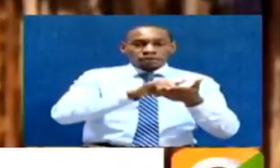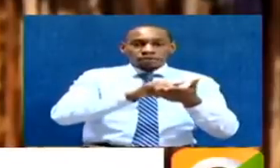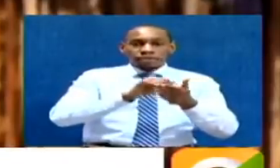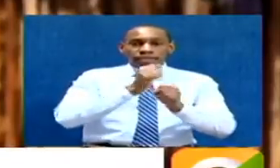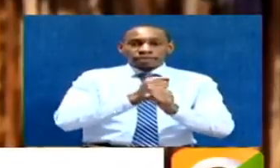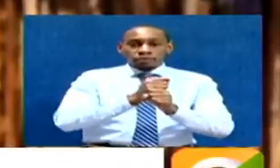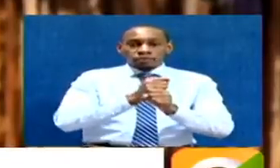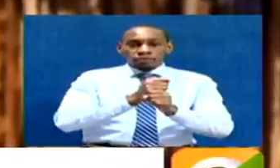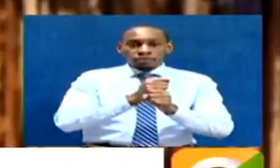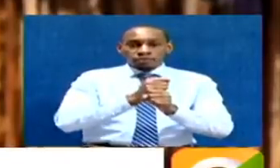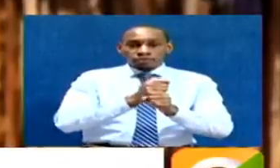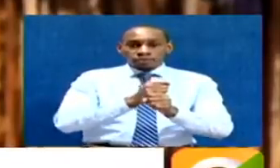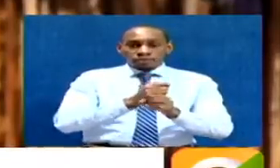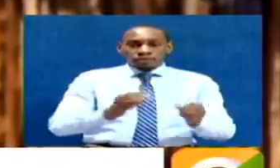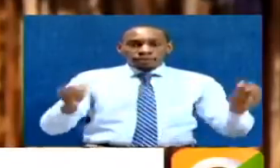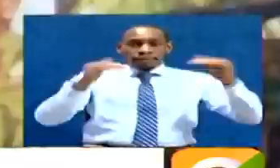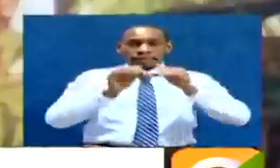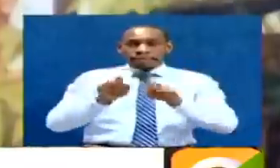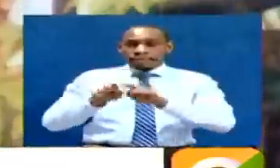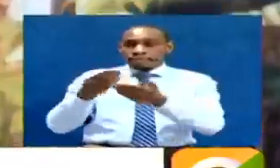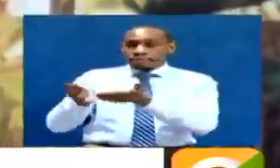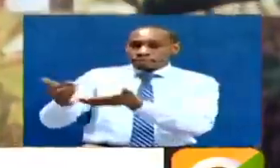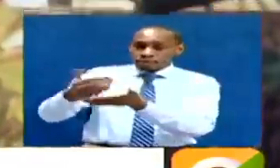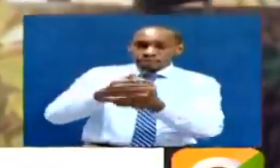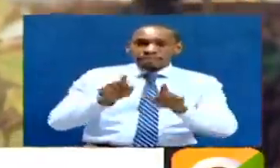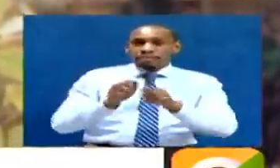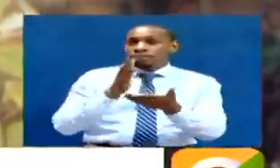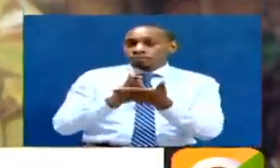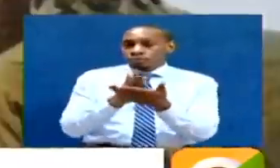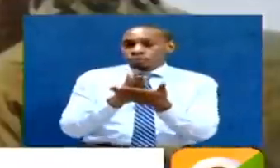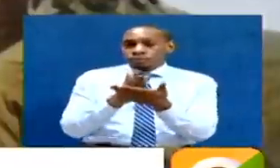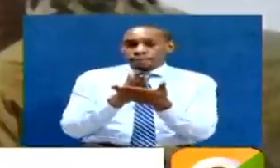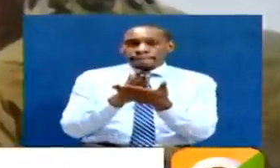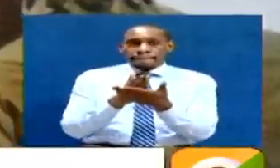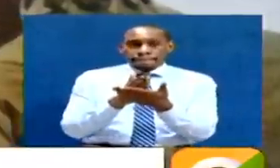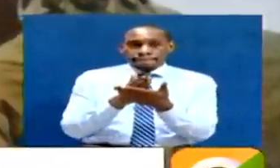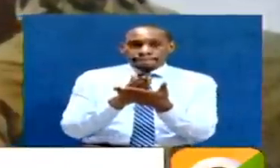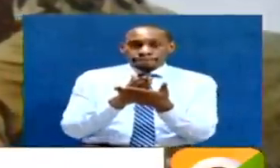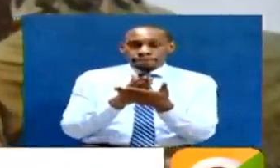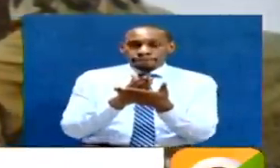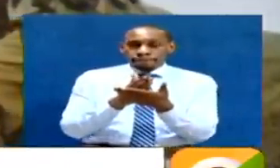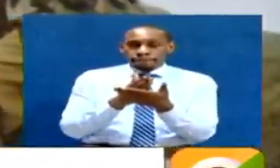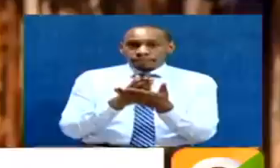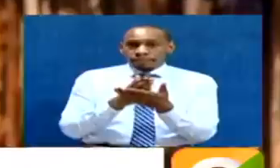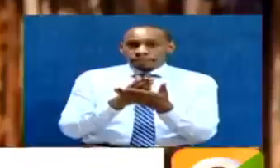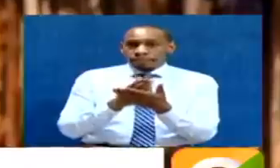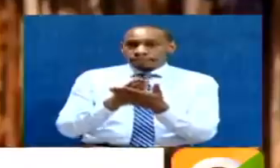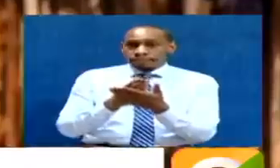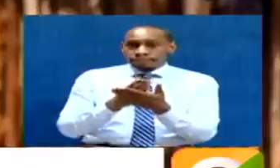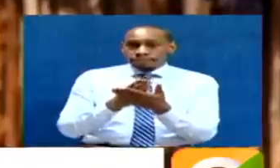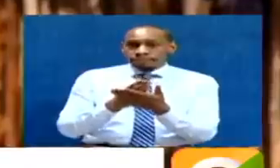conference meetings, fundraising, and I can really be pushing for other